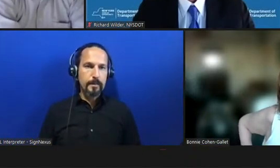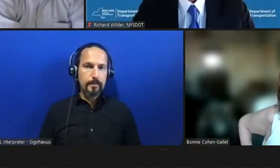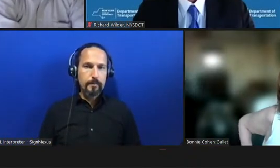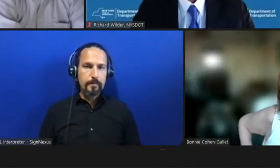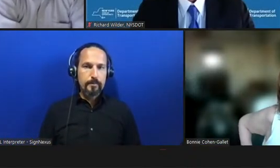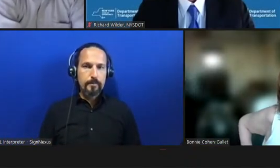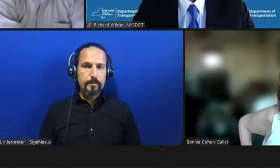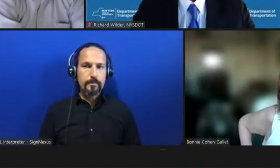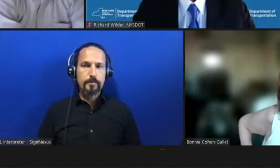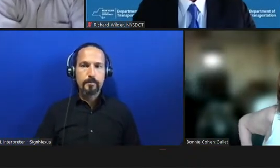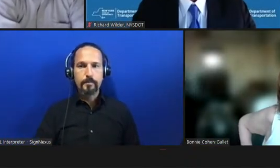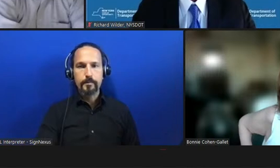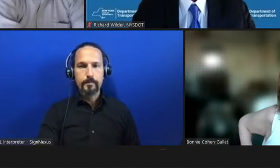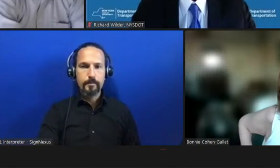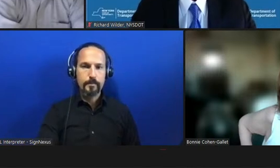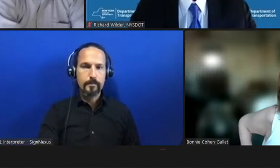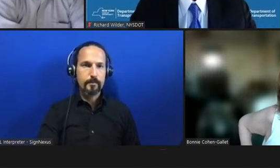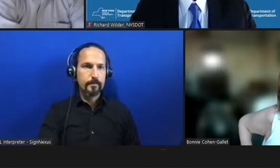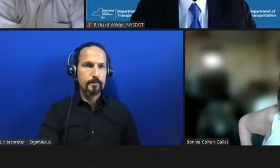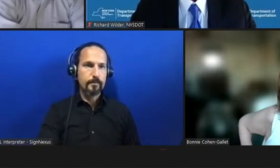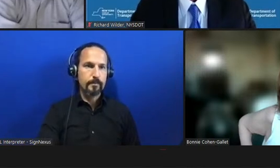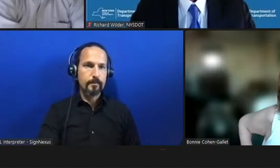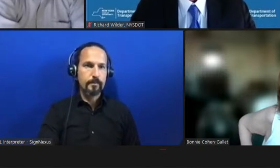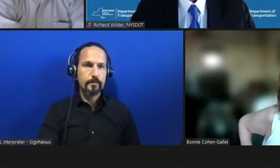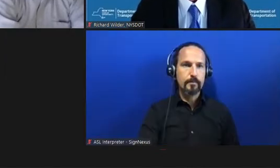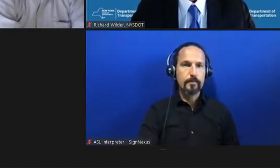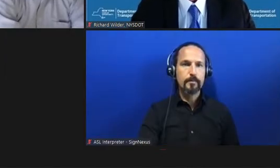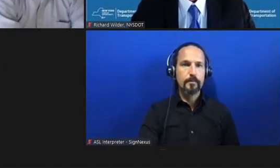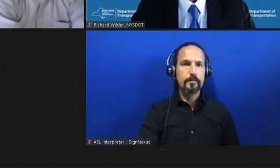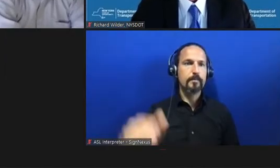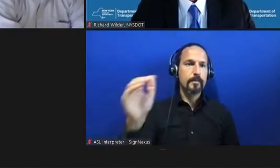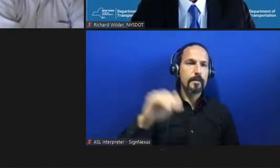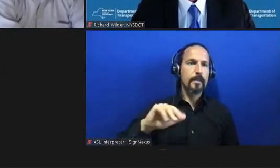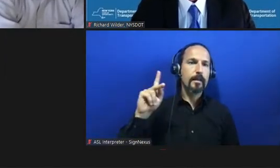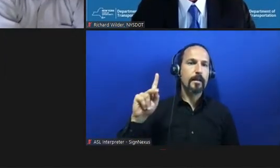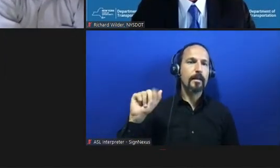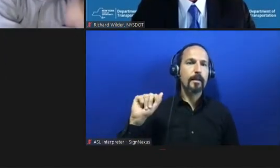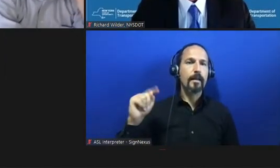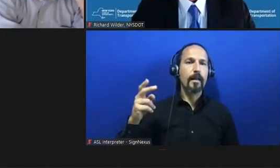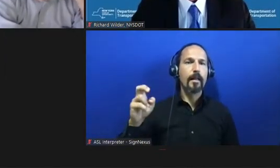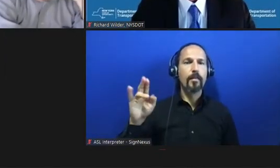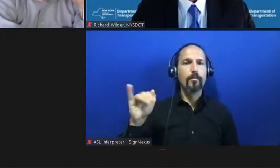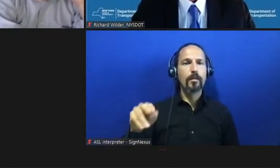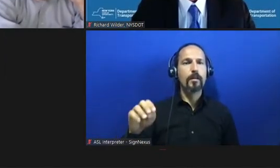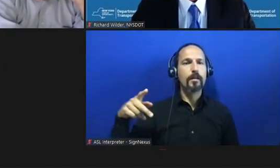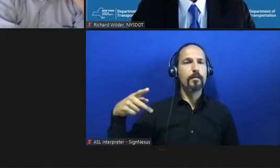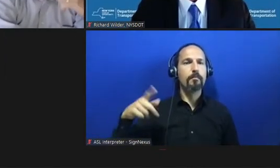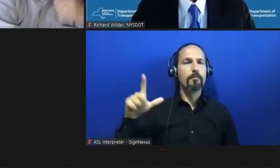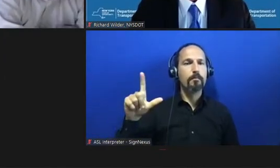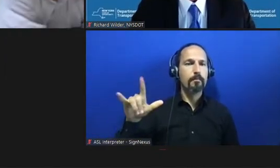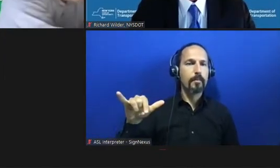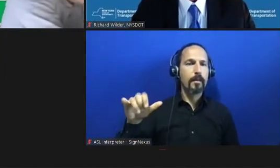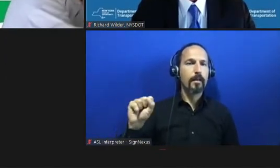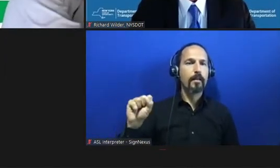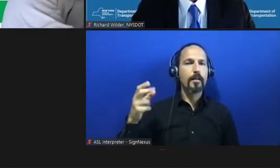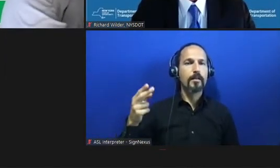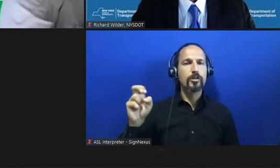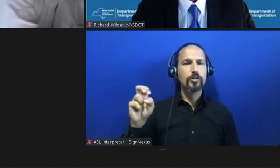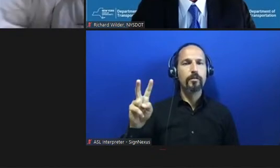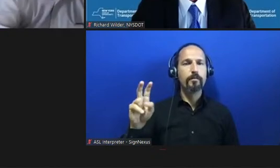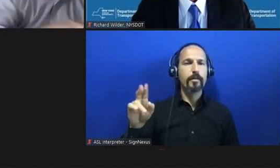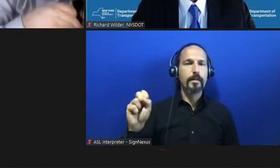thank you the next speaker is Catherine plushieveski followed by Paige elenius